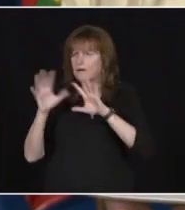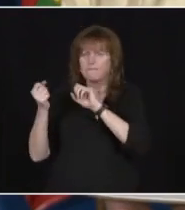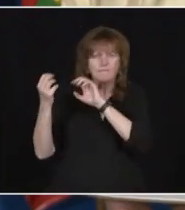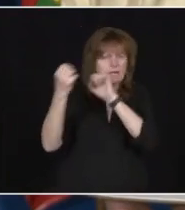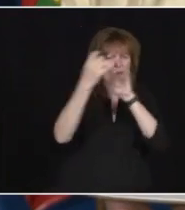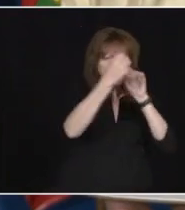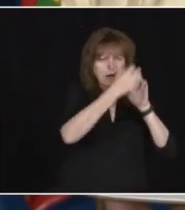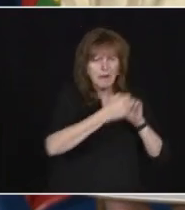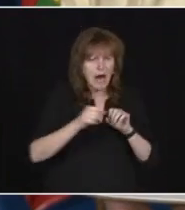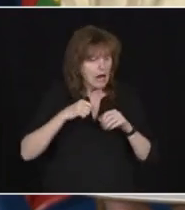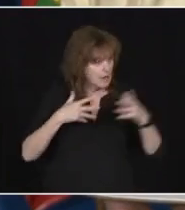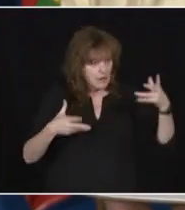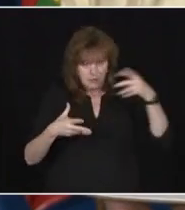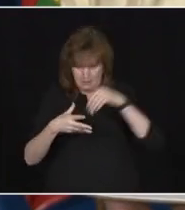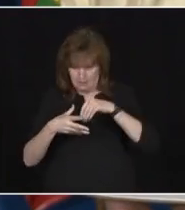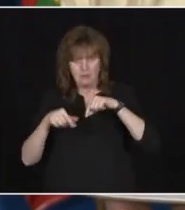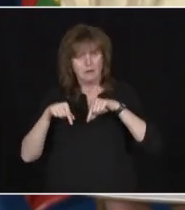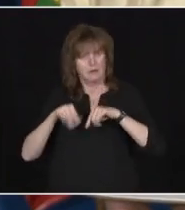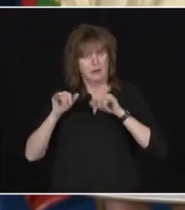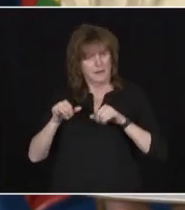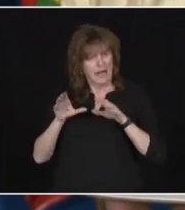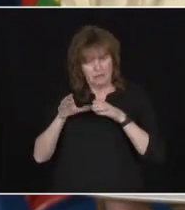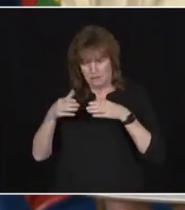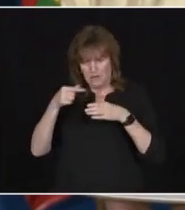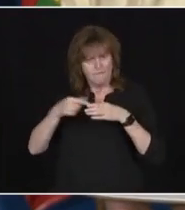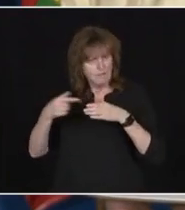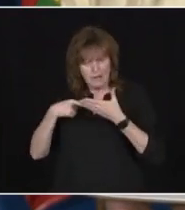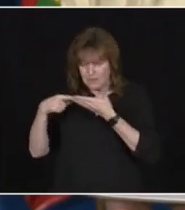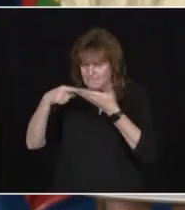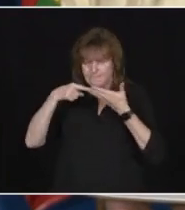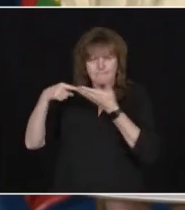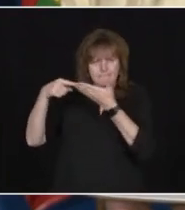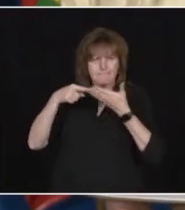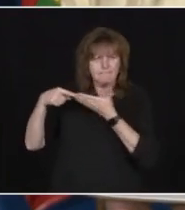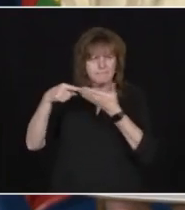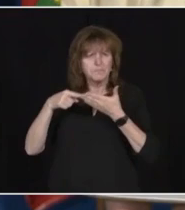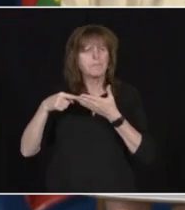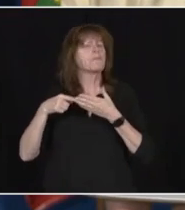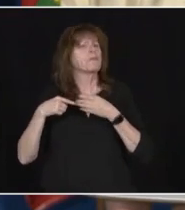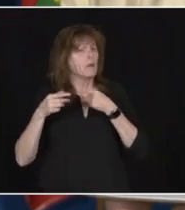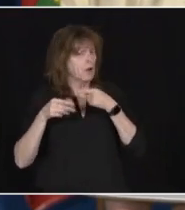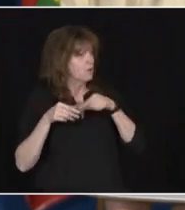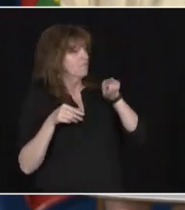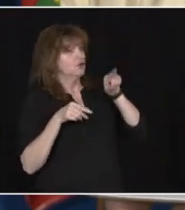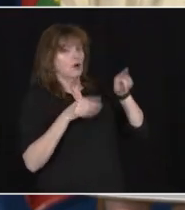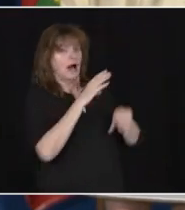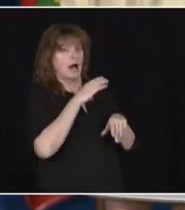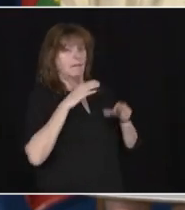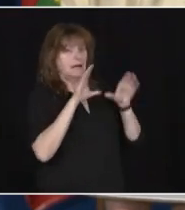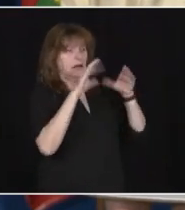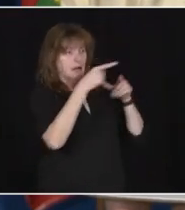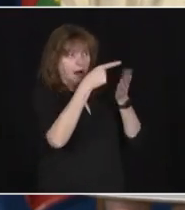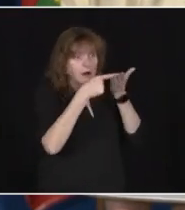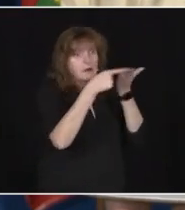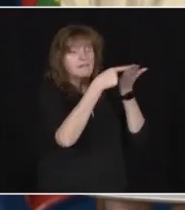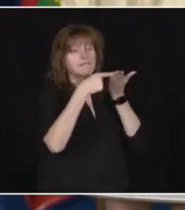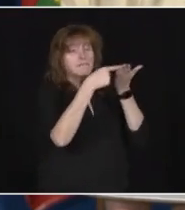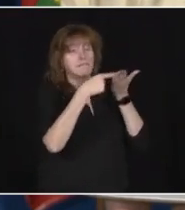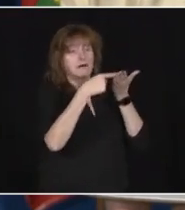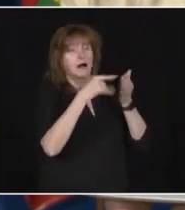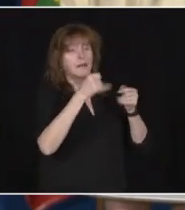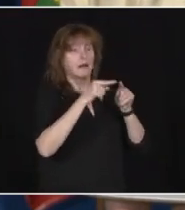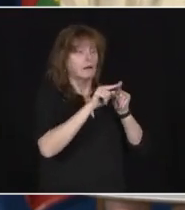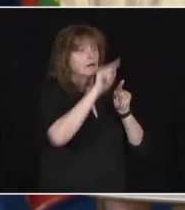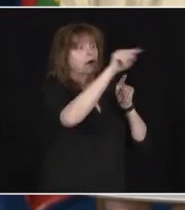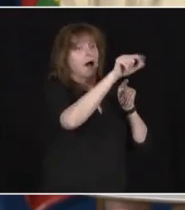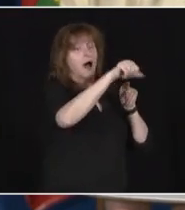within caucus. And then it went to a committee. Then the committee debated it. And then it goes to another committee. And then it finally comes